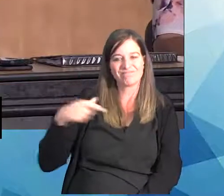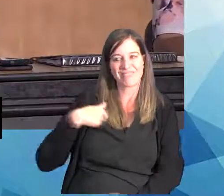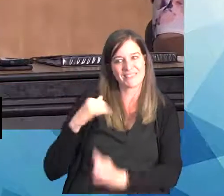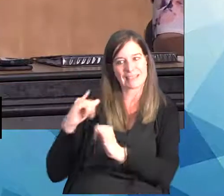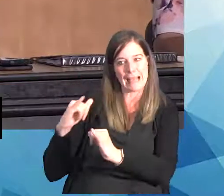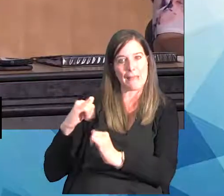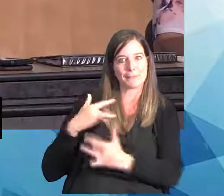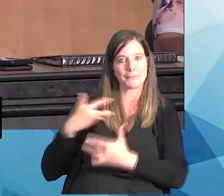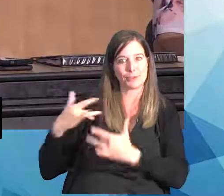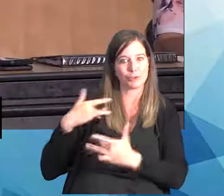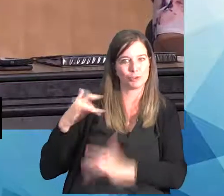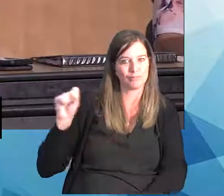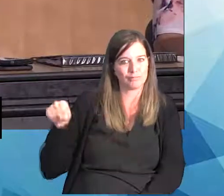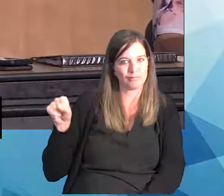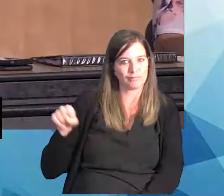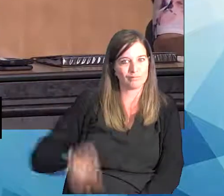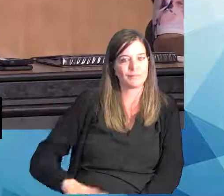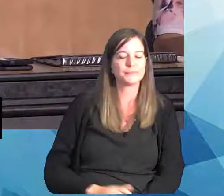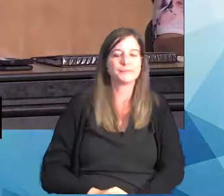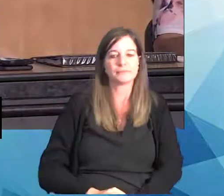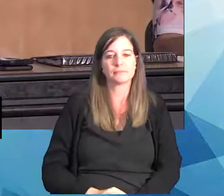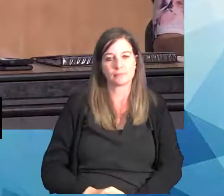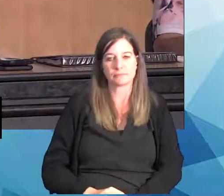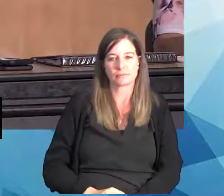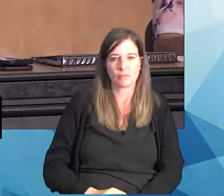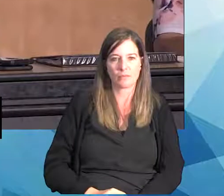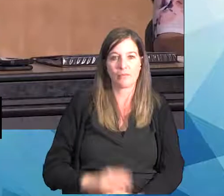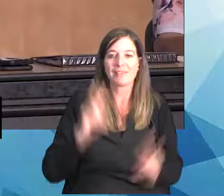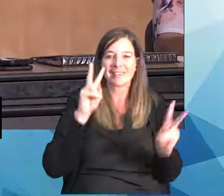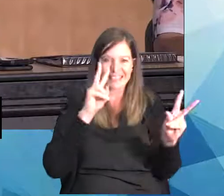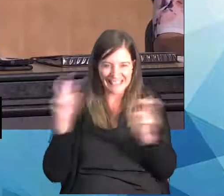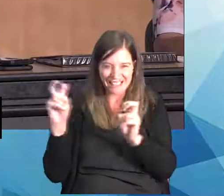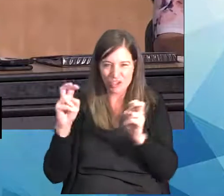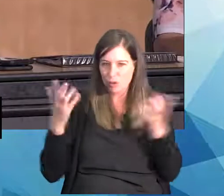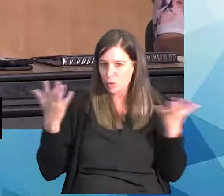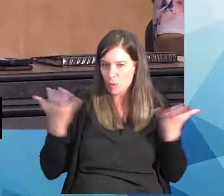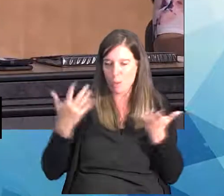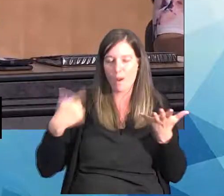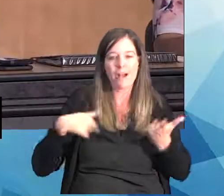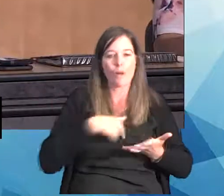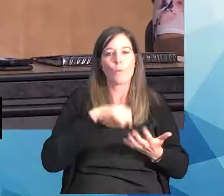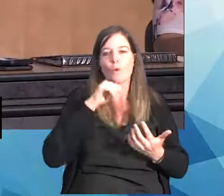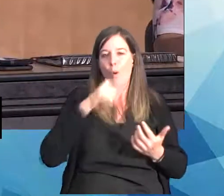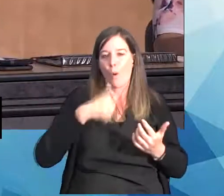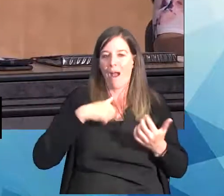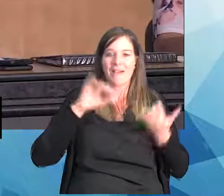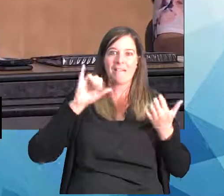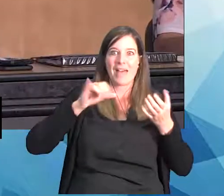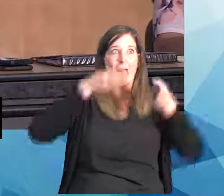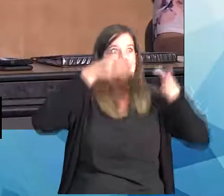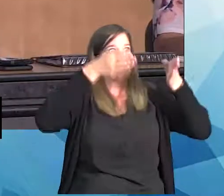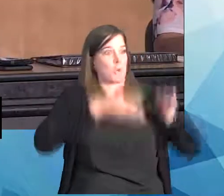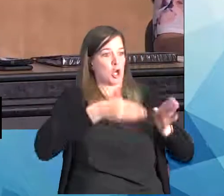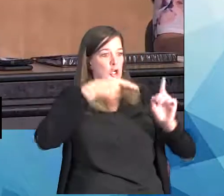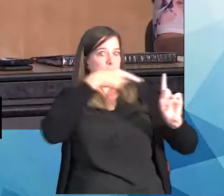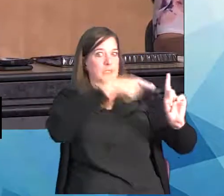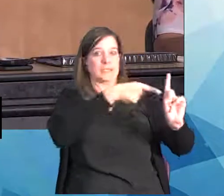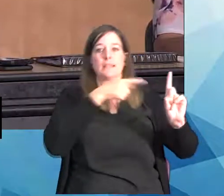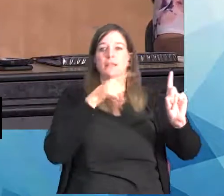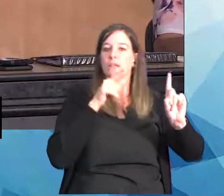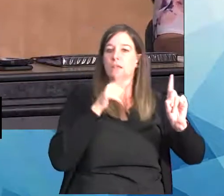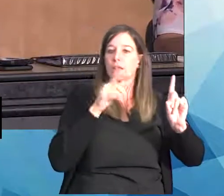The issue that we're addressing right now is, again, we do not have that centralized person who can handle things if